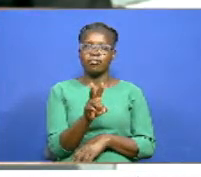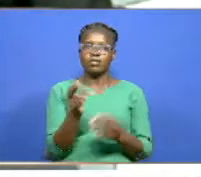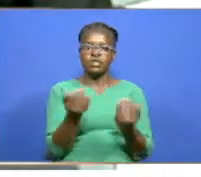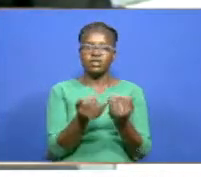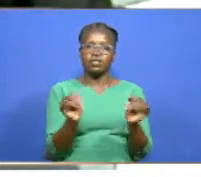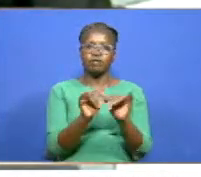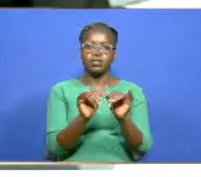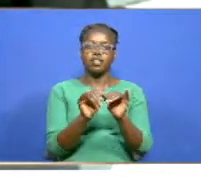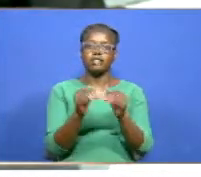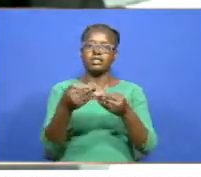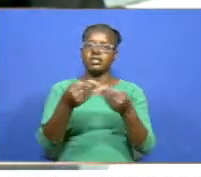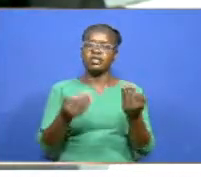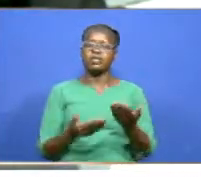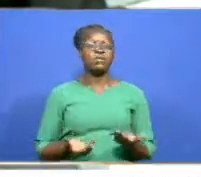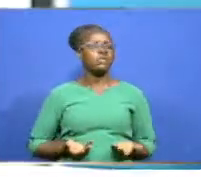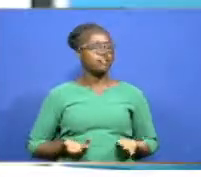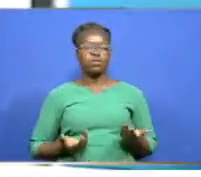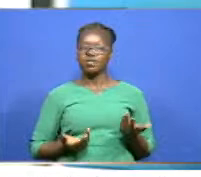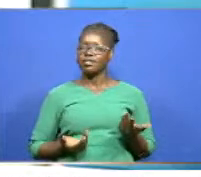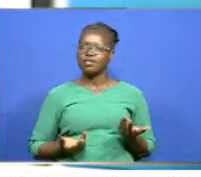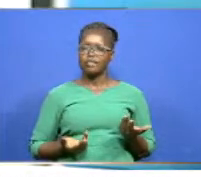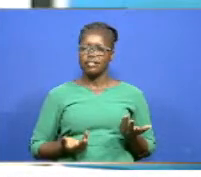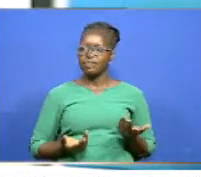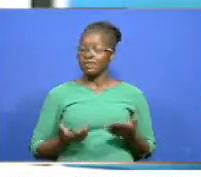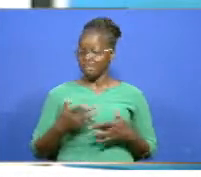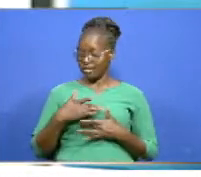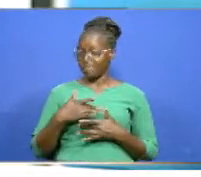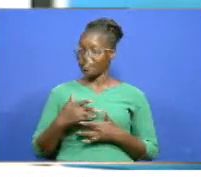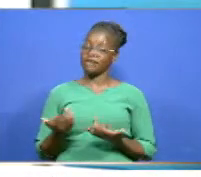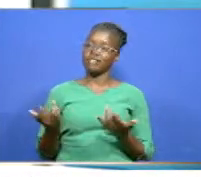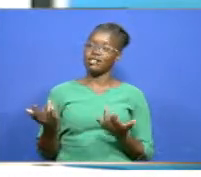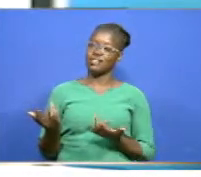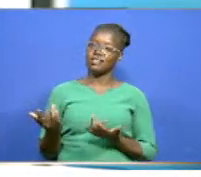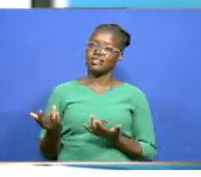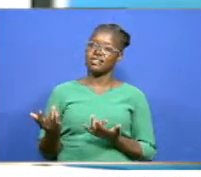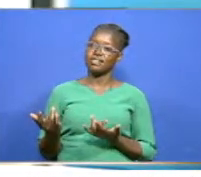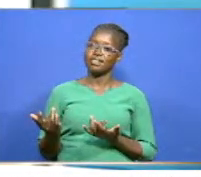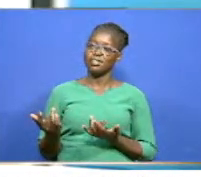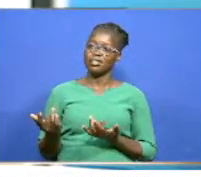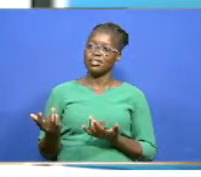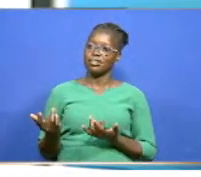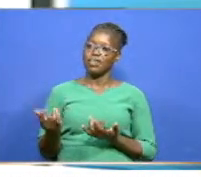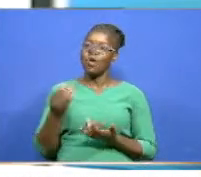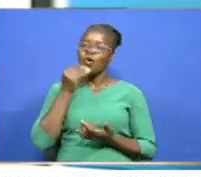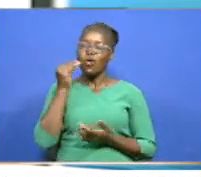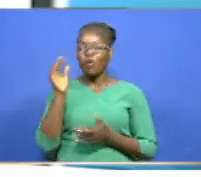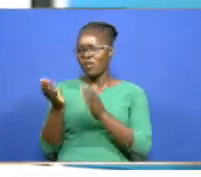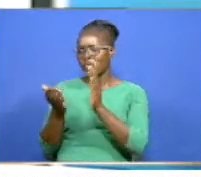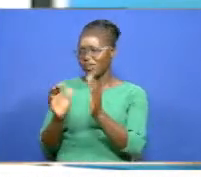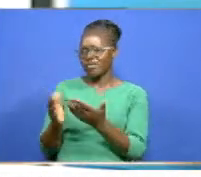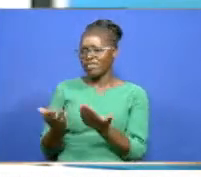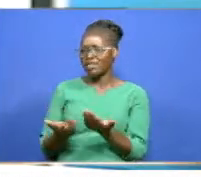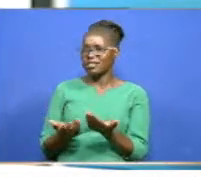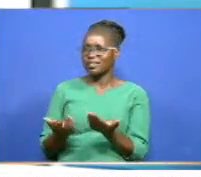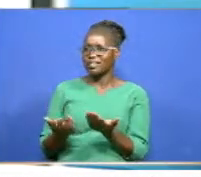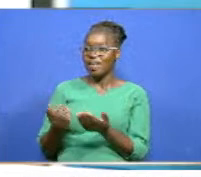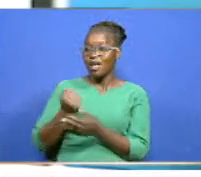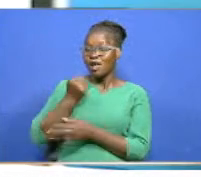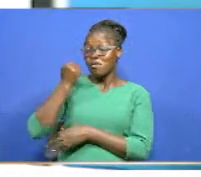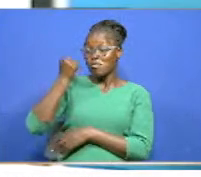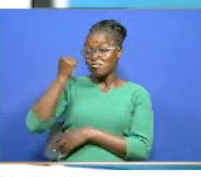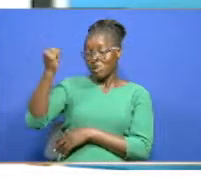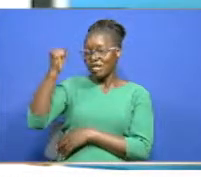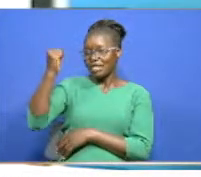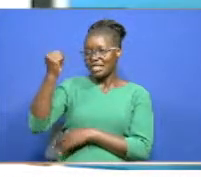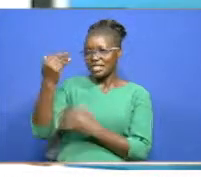independent ticket. You know, this is very interesting. Some affairs. Some affairs. It's very interesting that politics now has